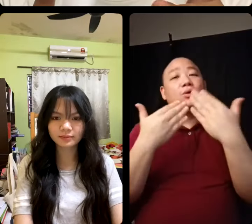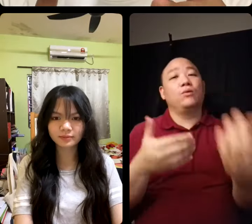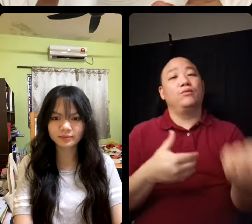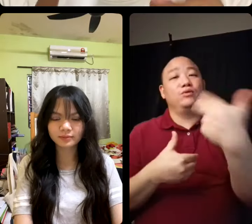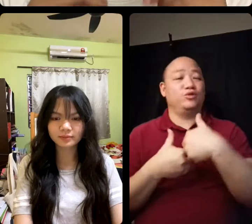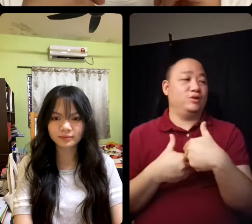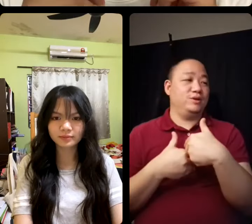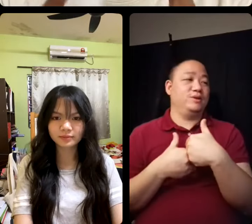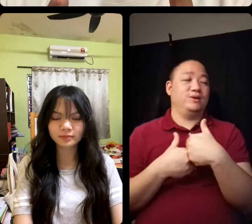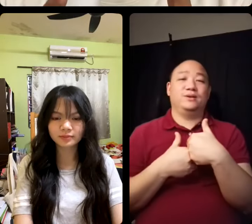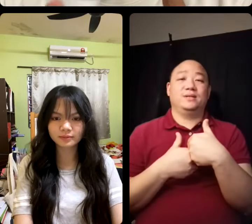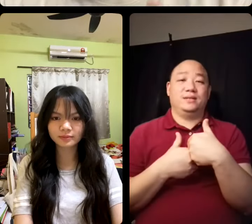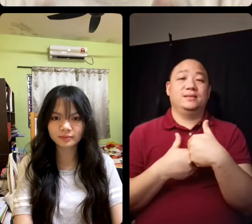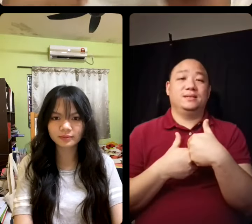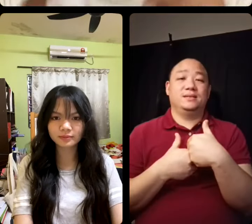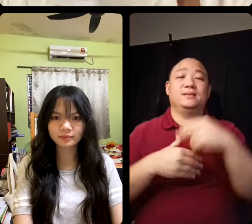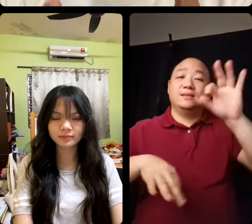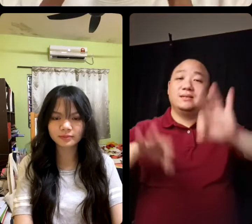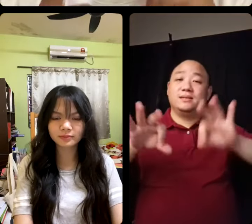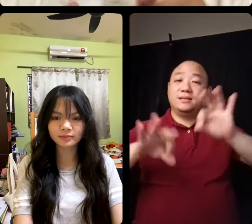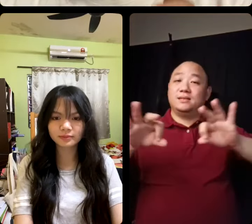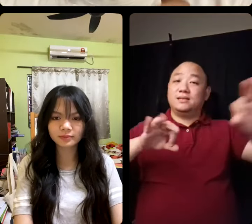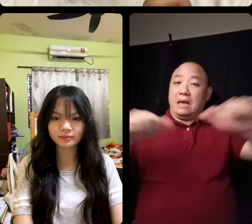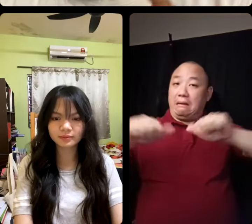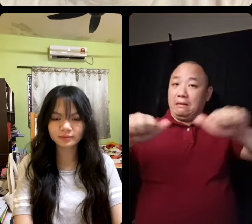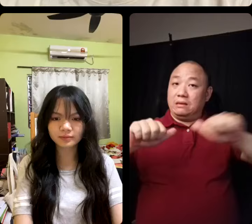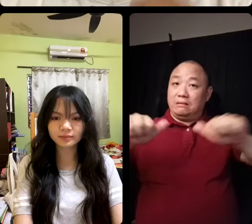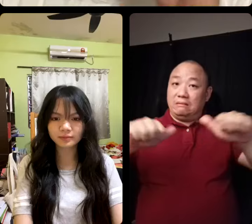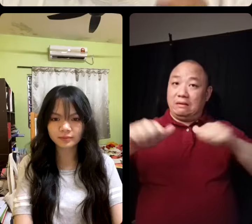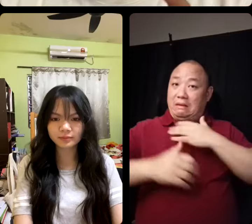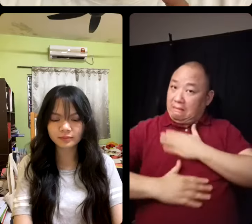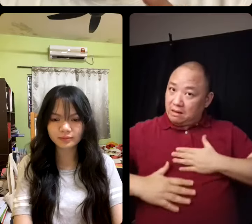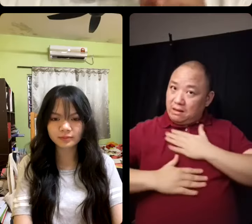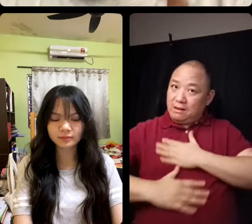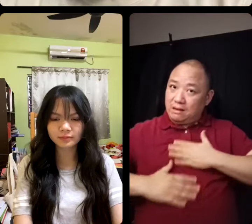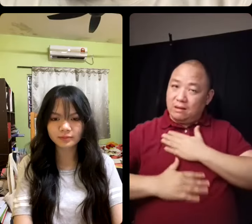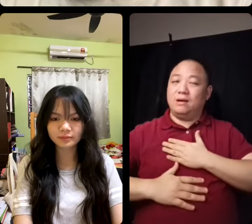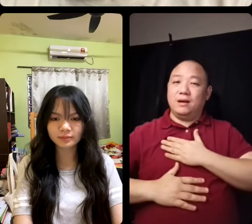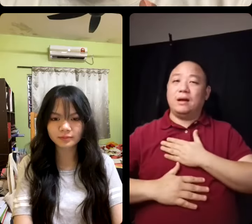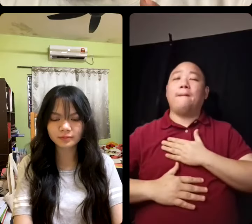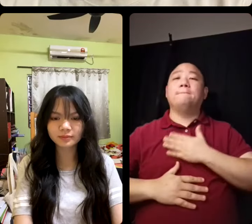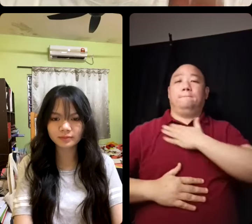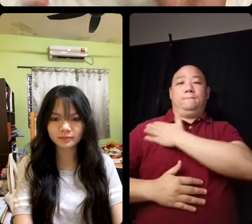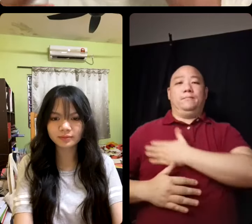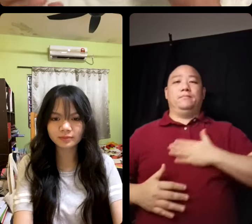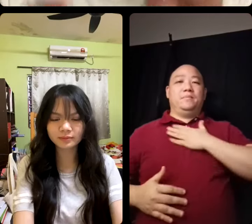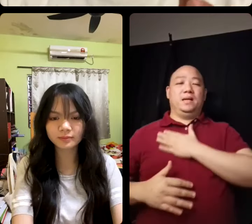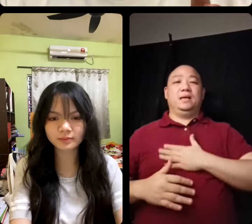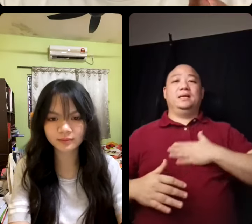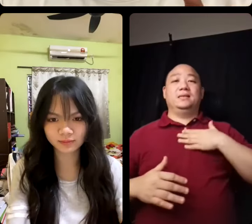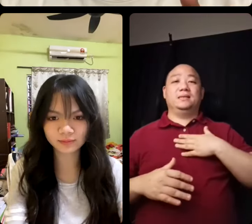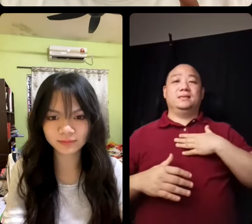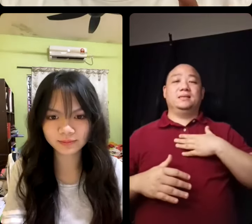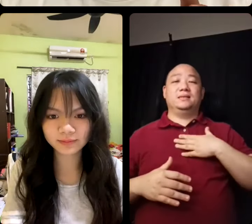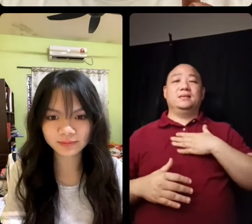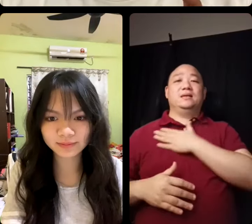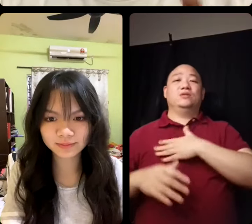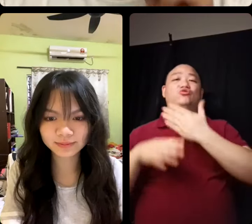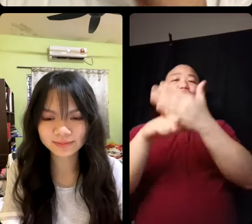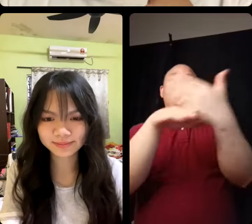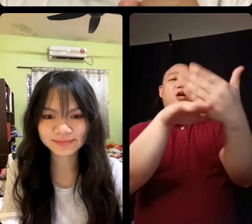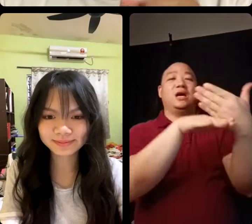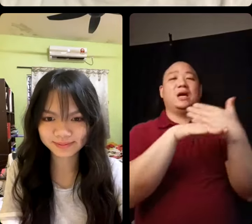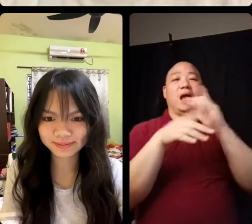this activity is useful, feel free to share this live to all of your friends as well so that they can do this activity